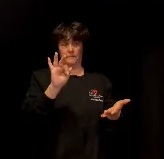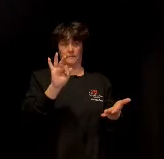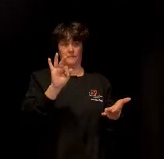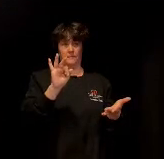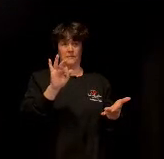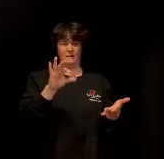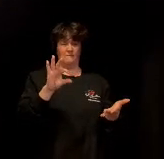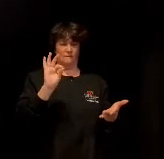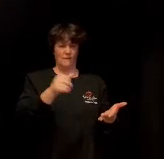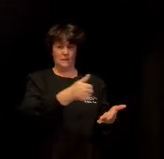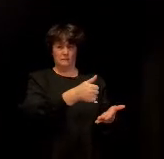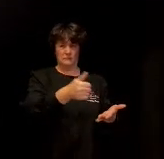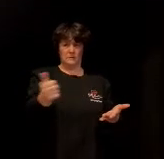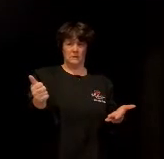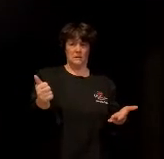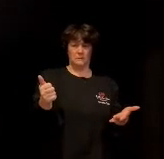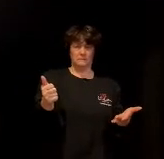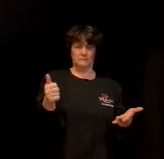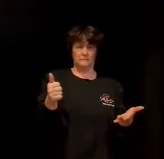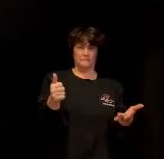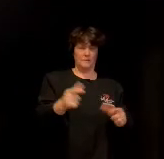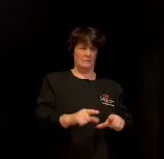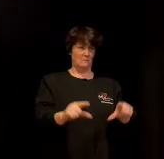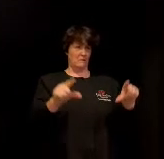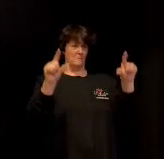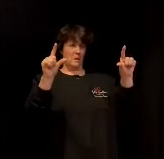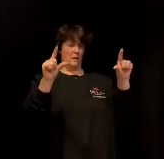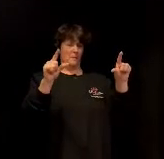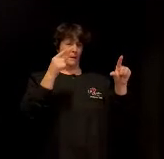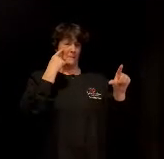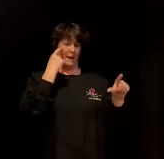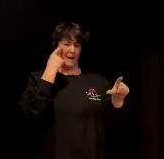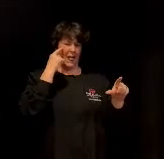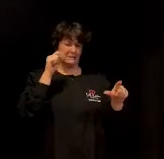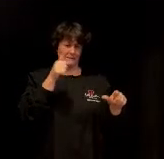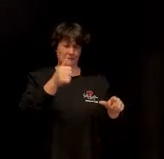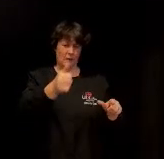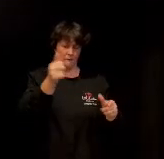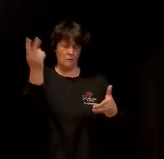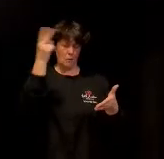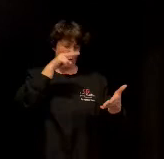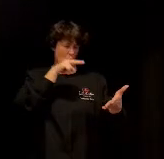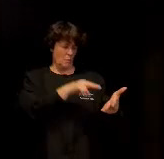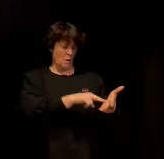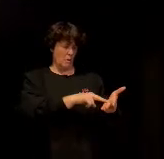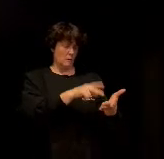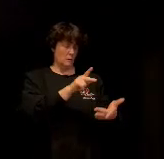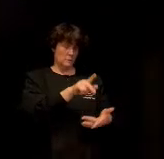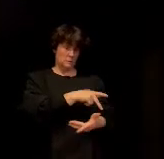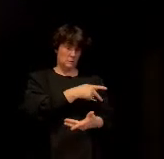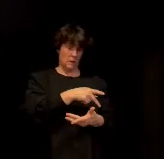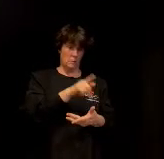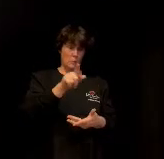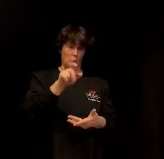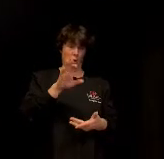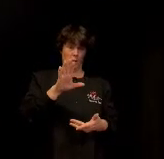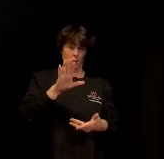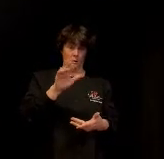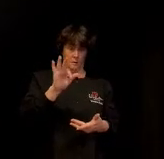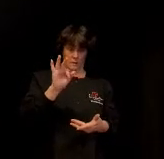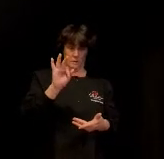Find it. And I know that can go on the screen. But I want you to see it with your eyes. God is